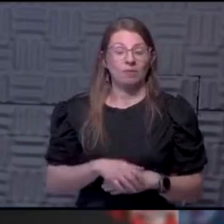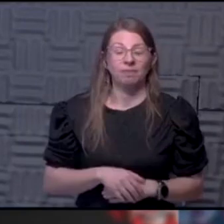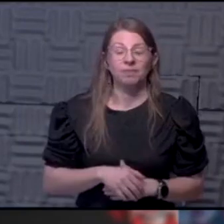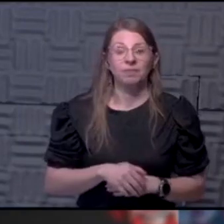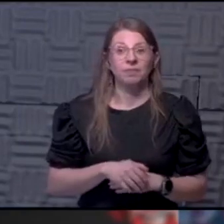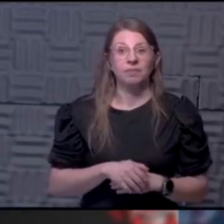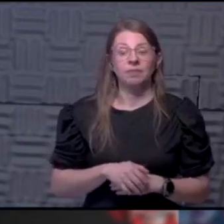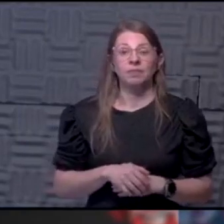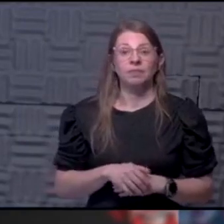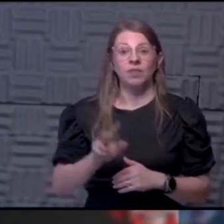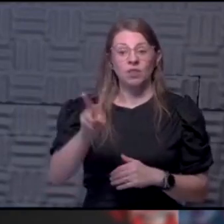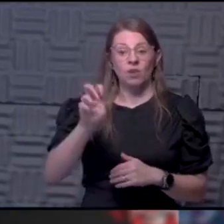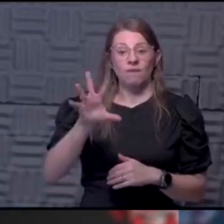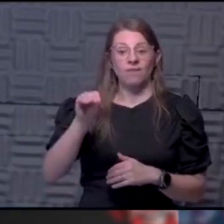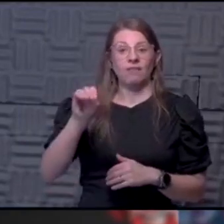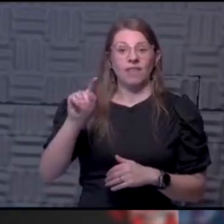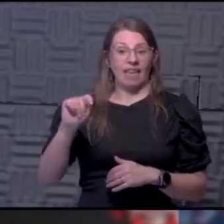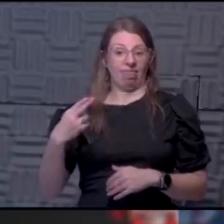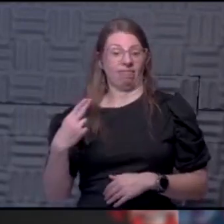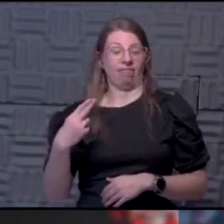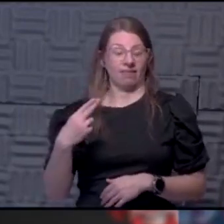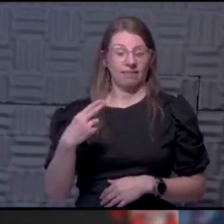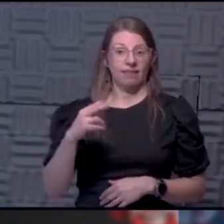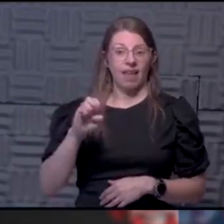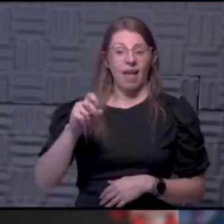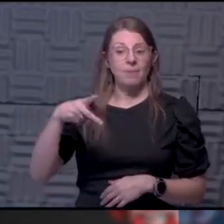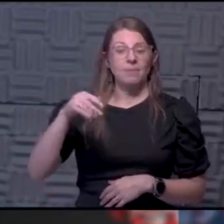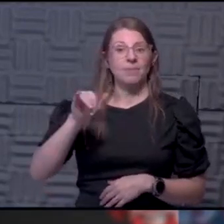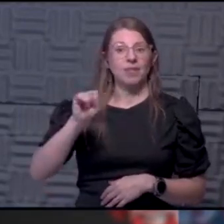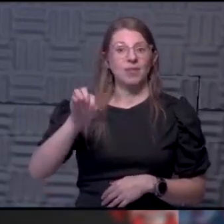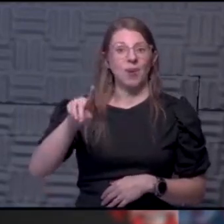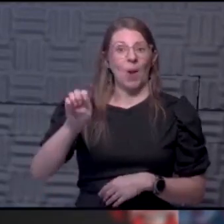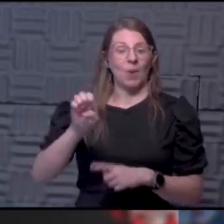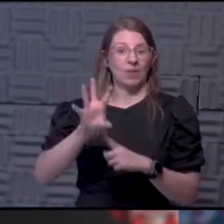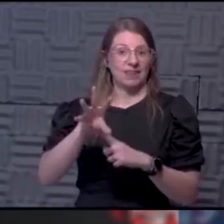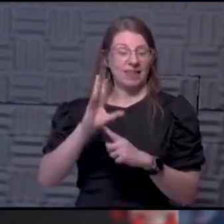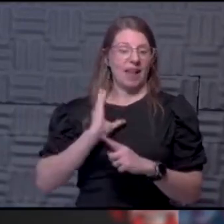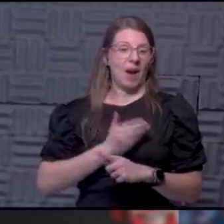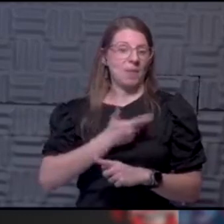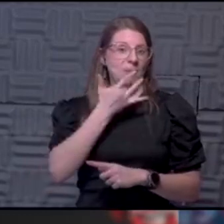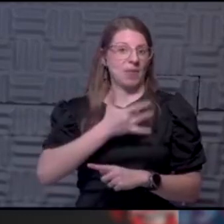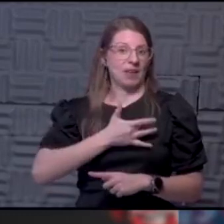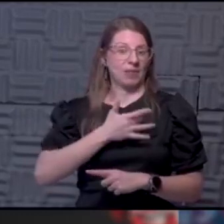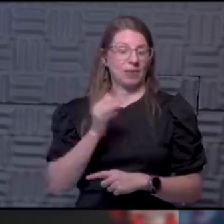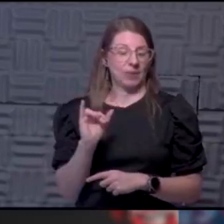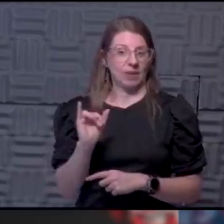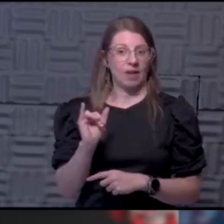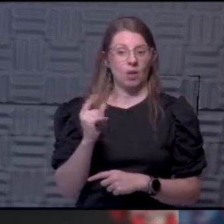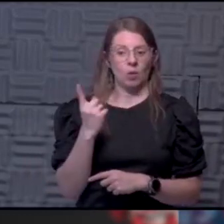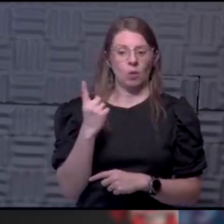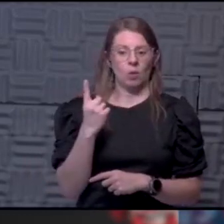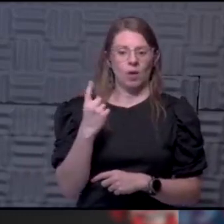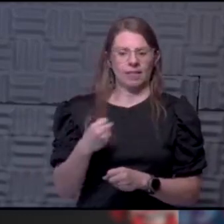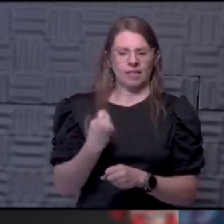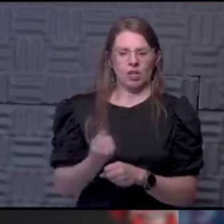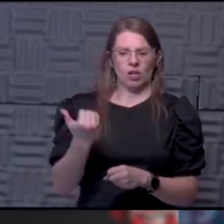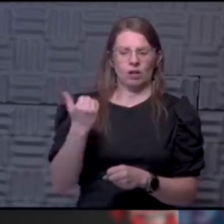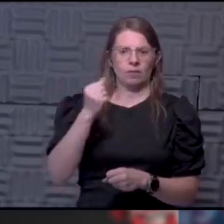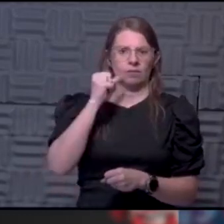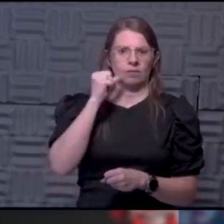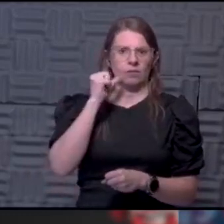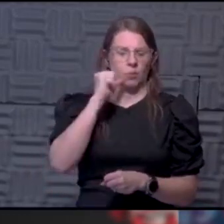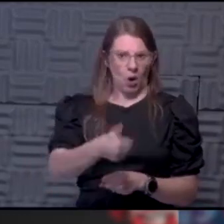It marks our 250th episode, and it's our birthday, because 1 year ago tomorrow, I think, we had our very